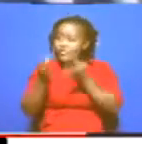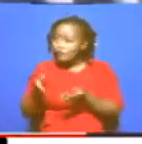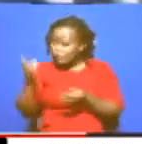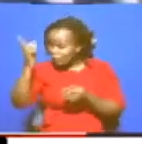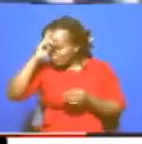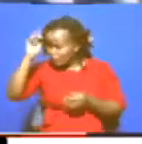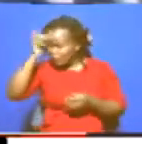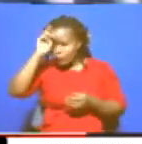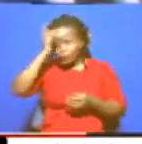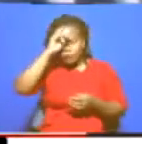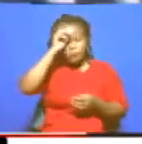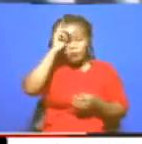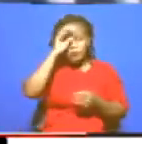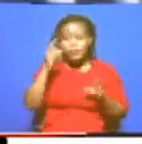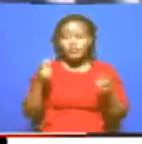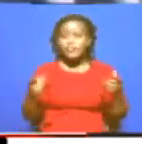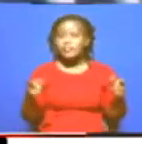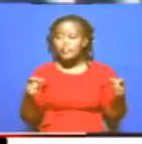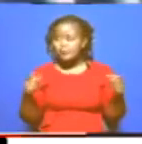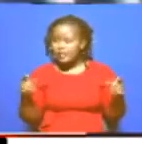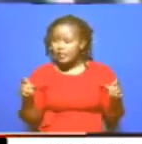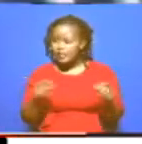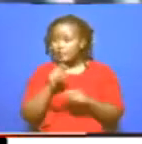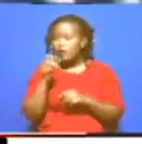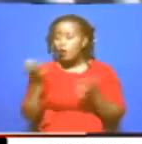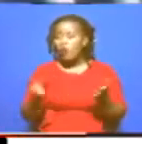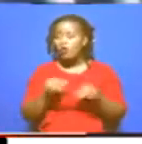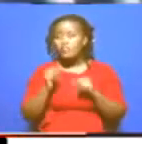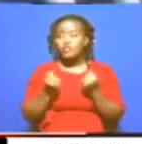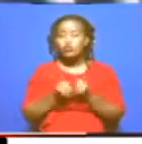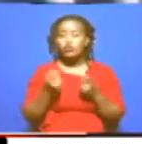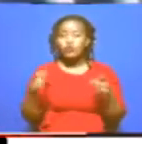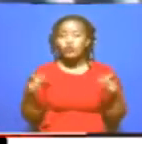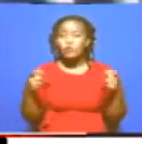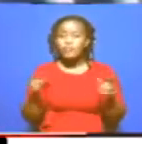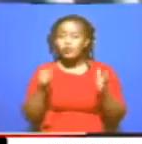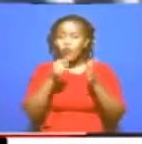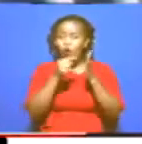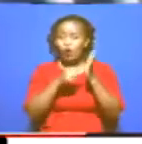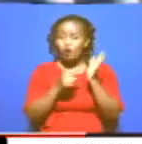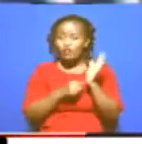around listing or in social media listing certain people who have received